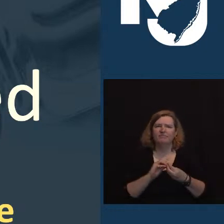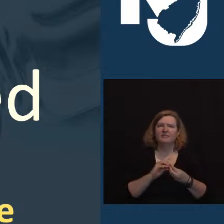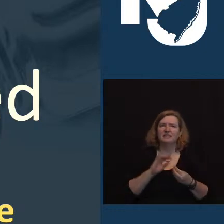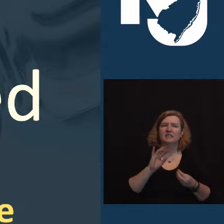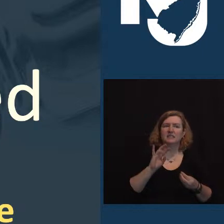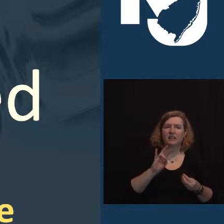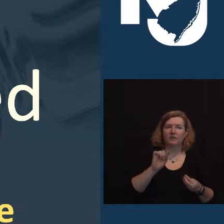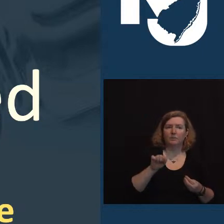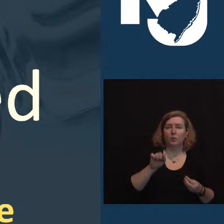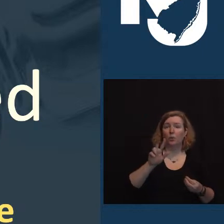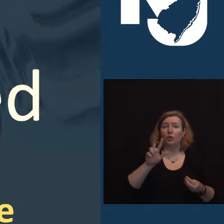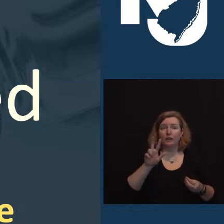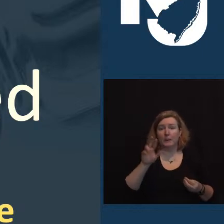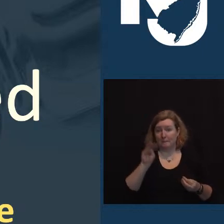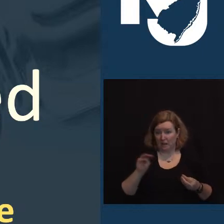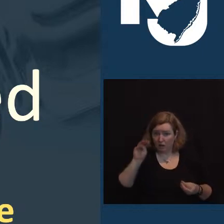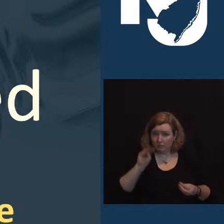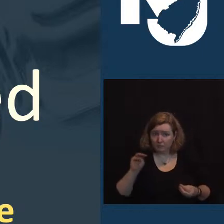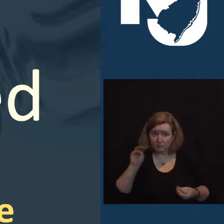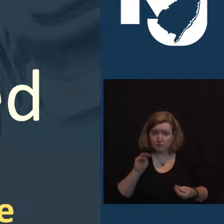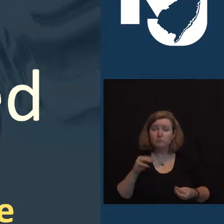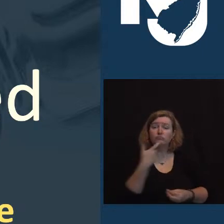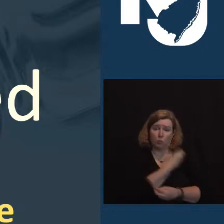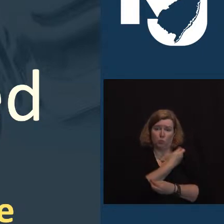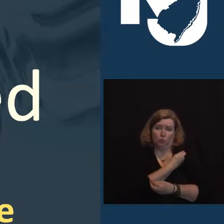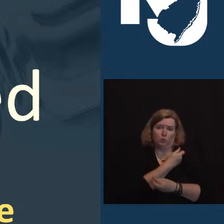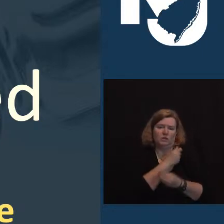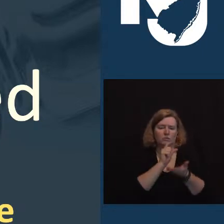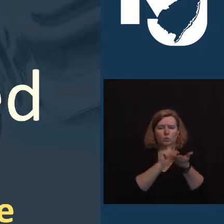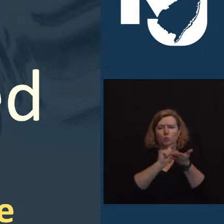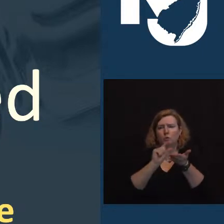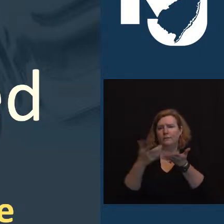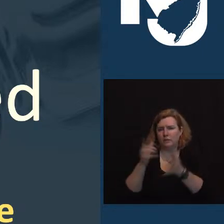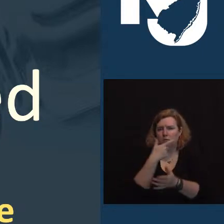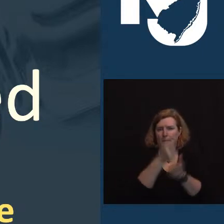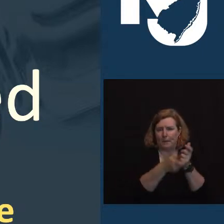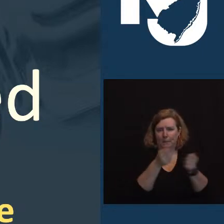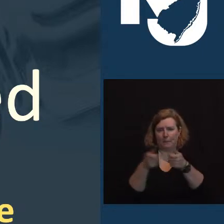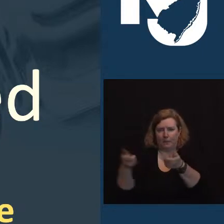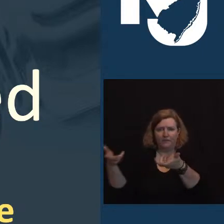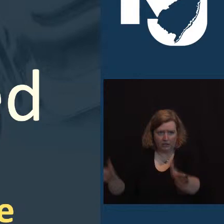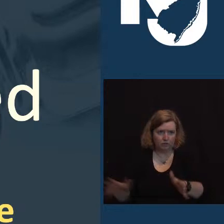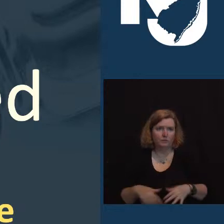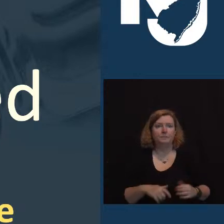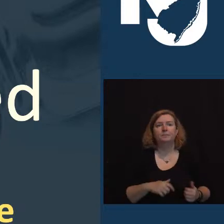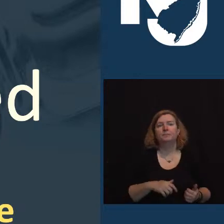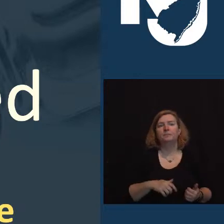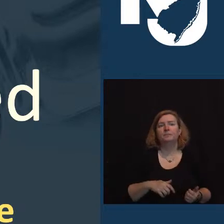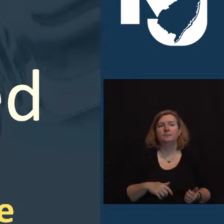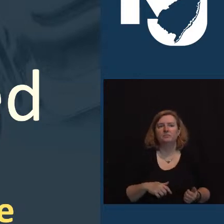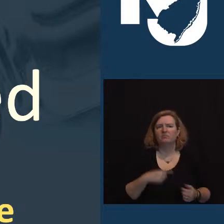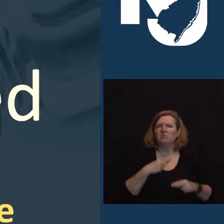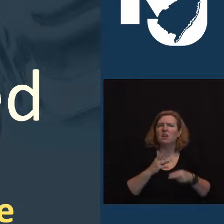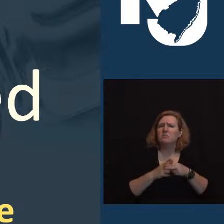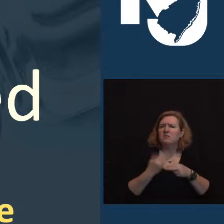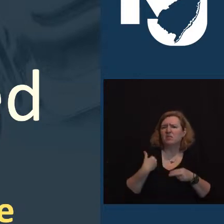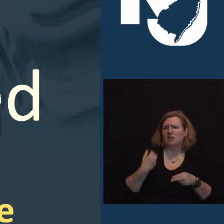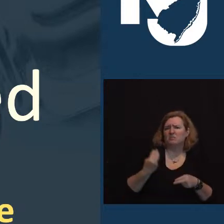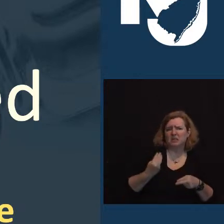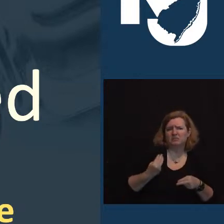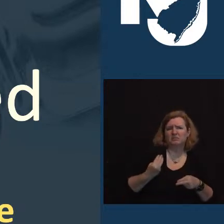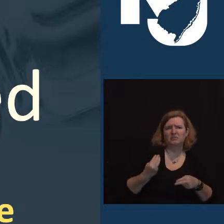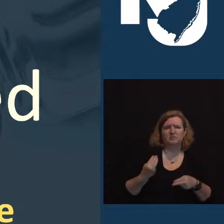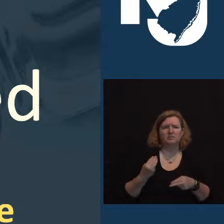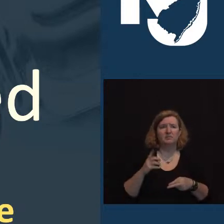million administered doses. As I mentioned on Monday, the department has further identified now what is, we